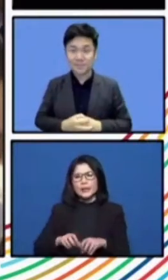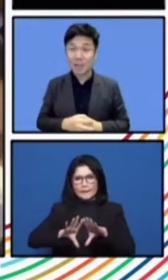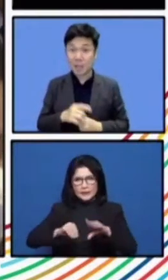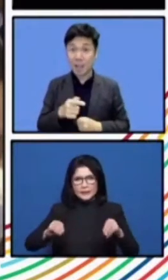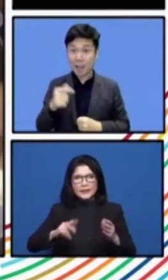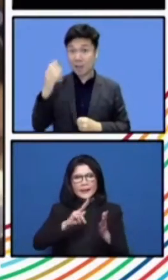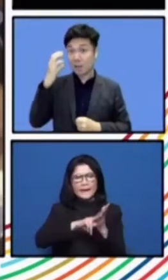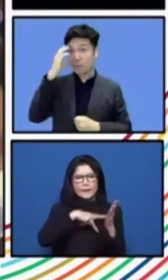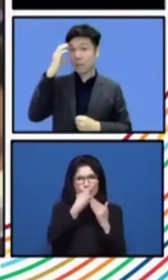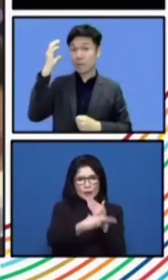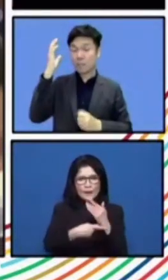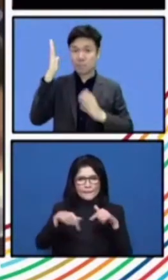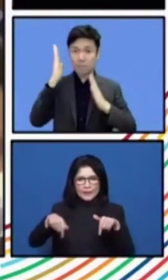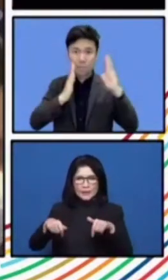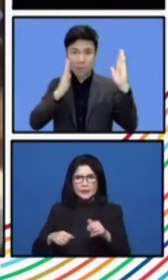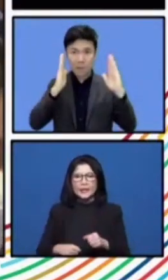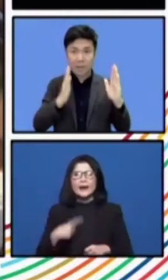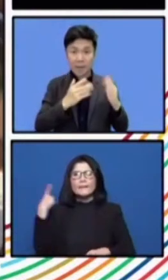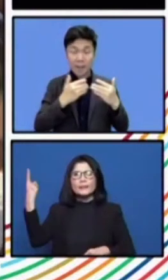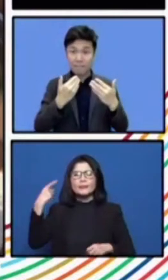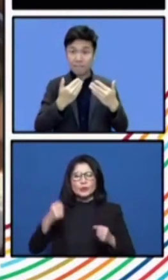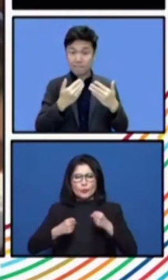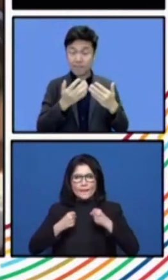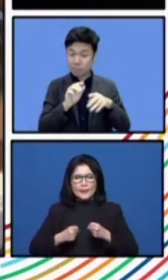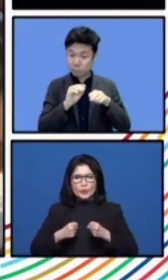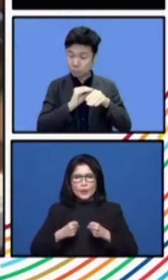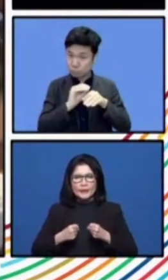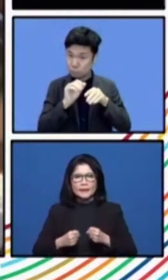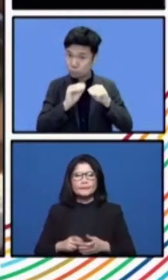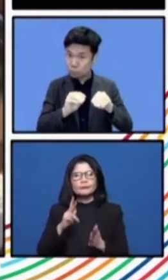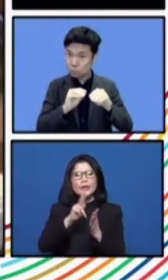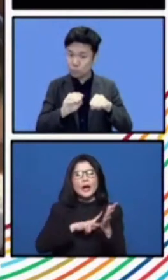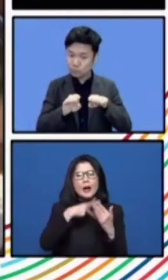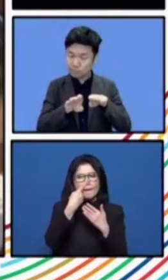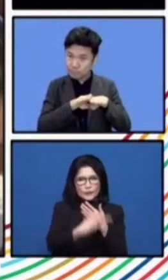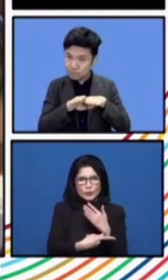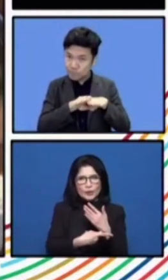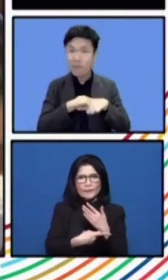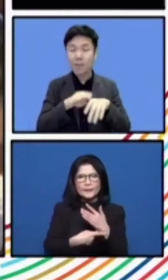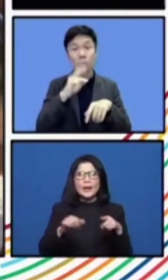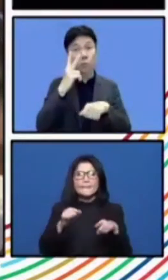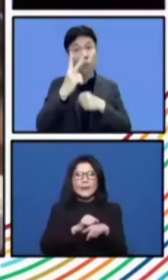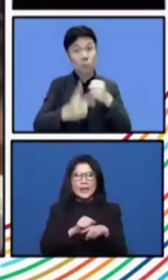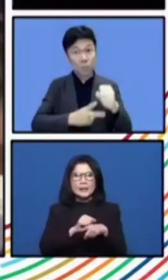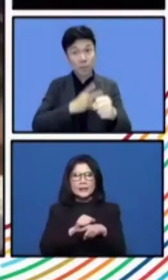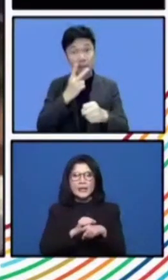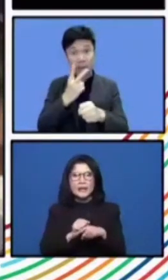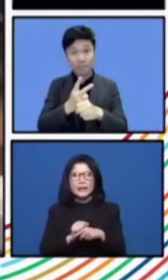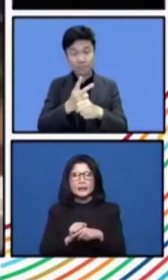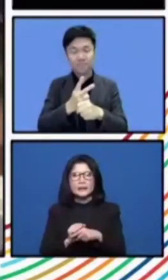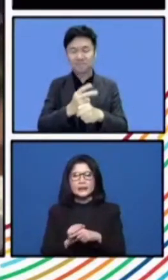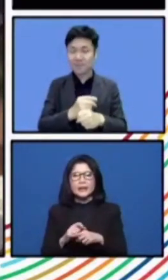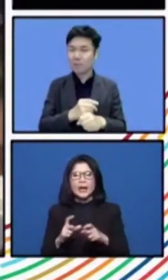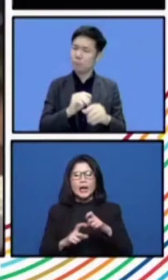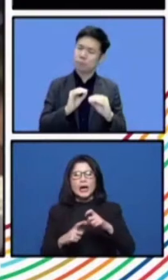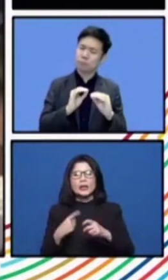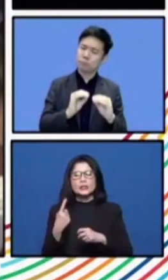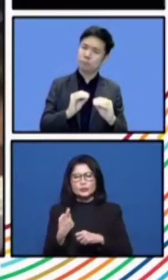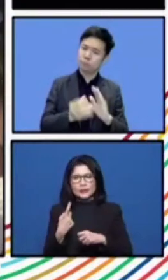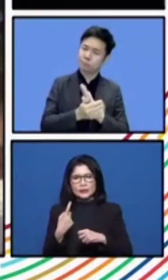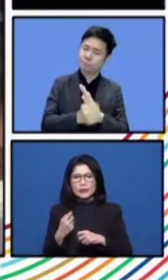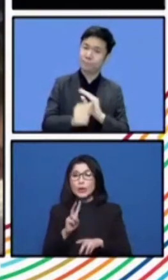through a two-year entrepreneur training programs whereby more than 1 000 participants exiting